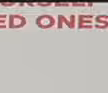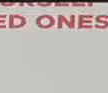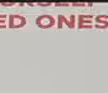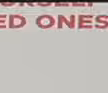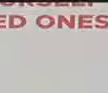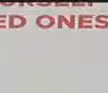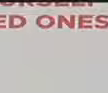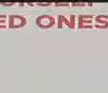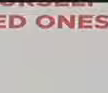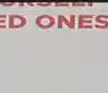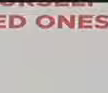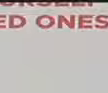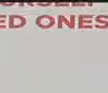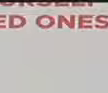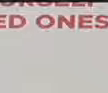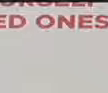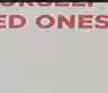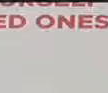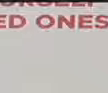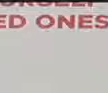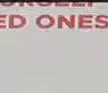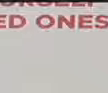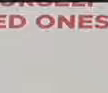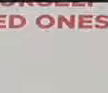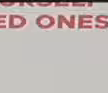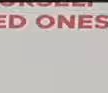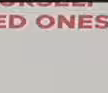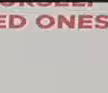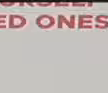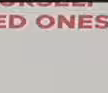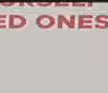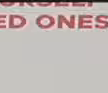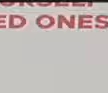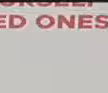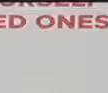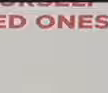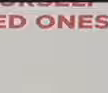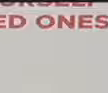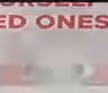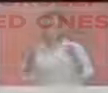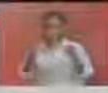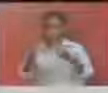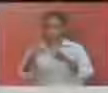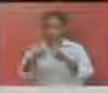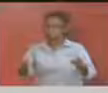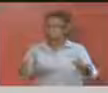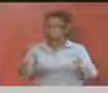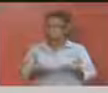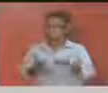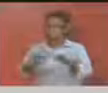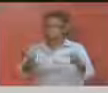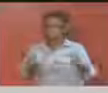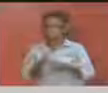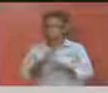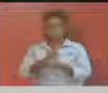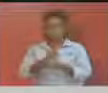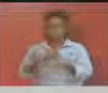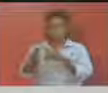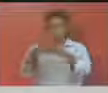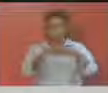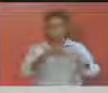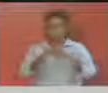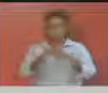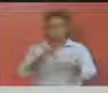being manufactured in many plants around the world, United States, Europe, South